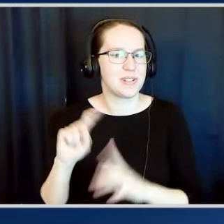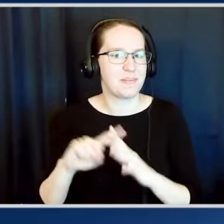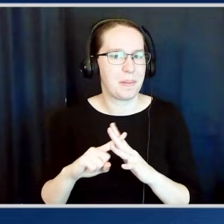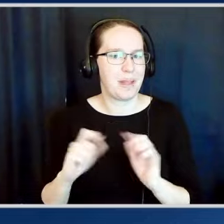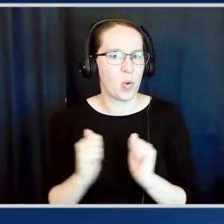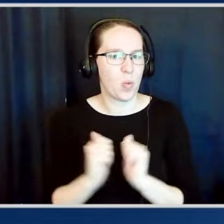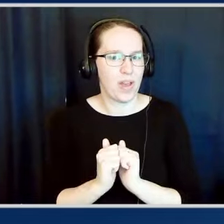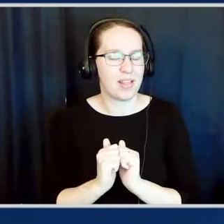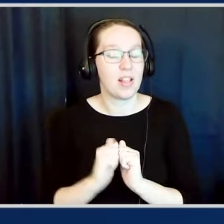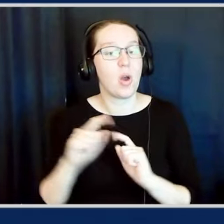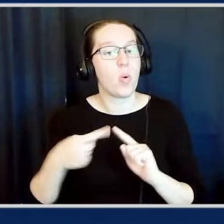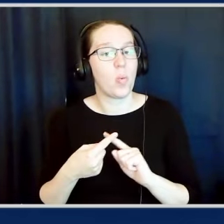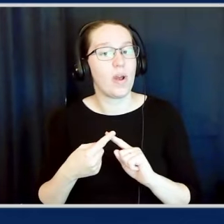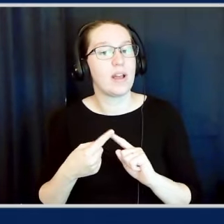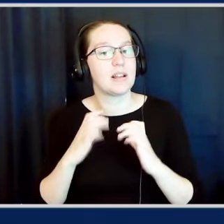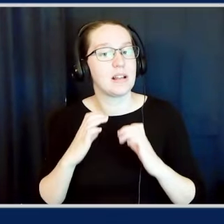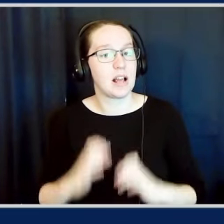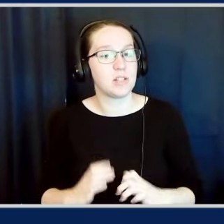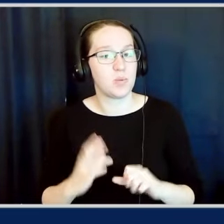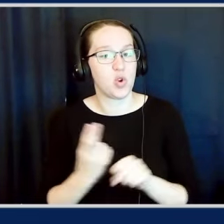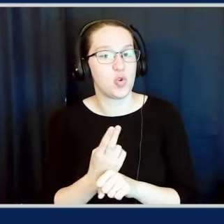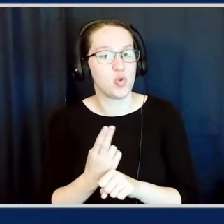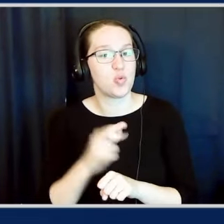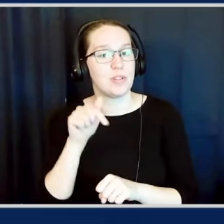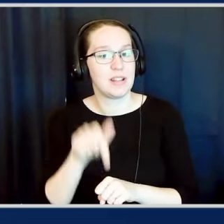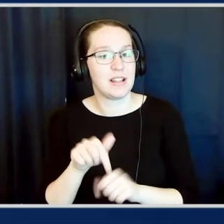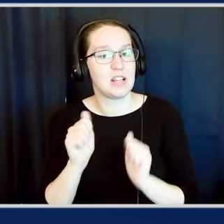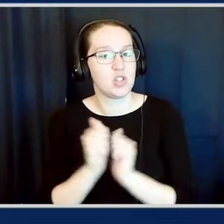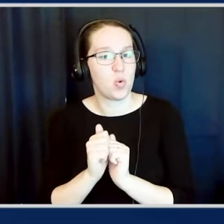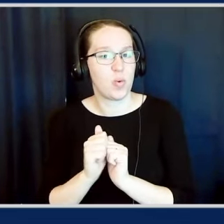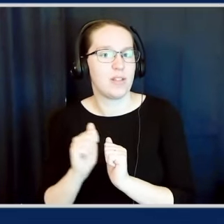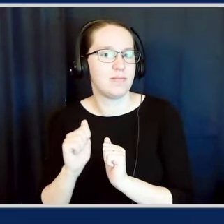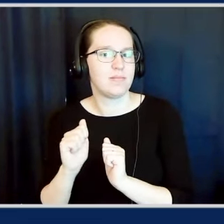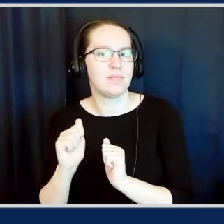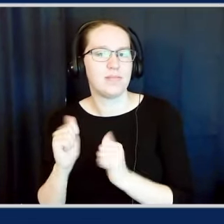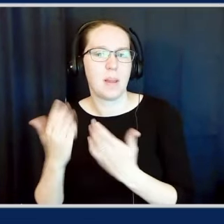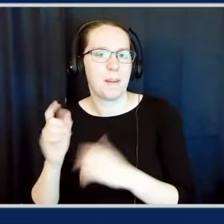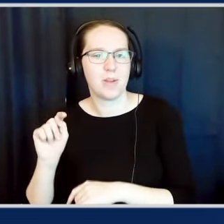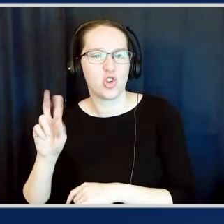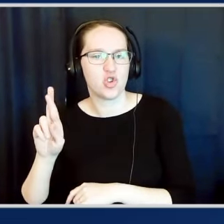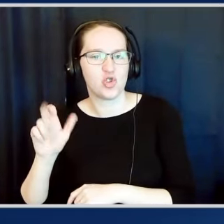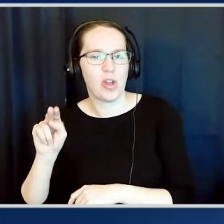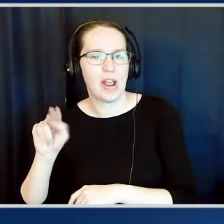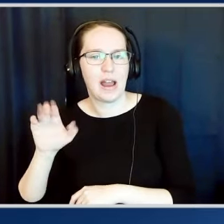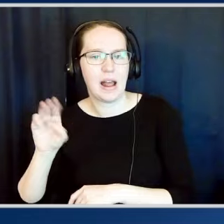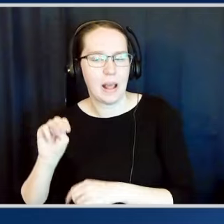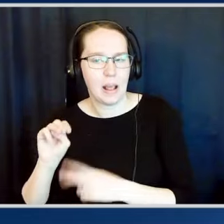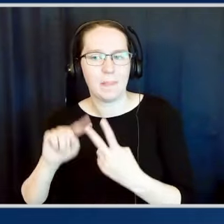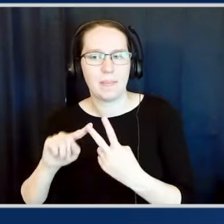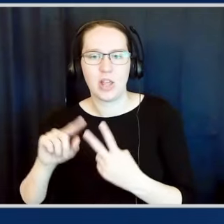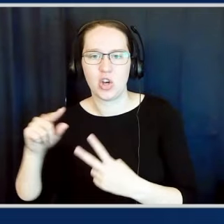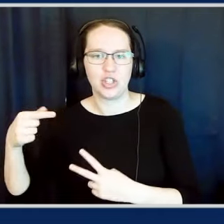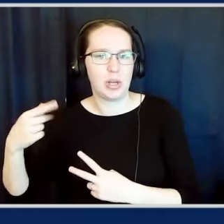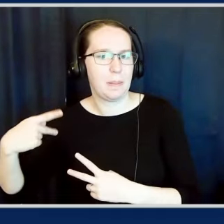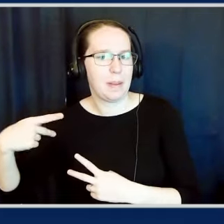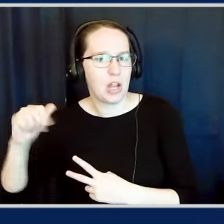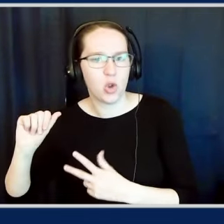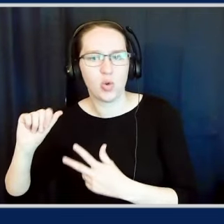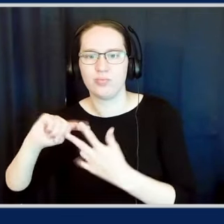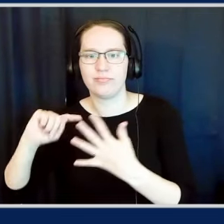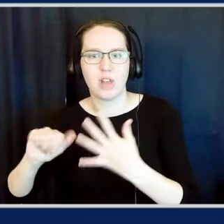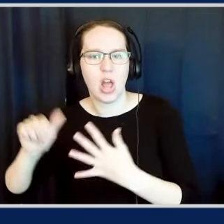customers use a Nitro instance with an accelerator like Trainium or Inferentia or a GPU attached to